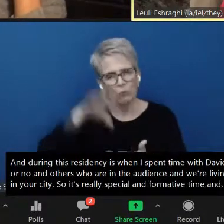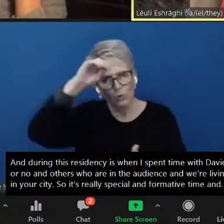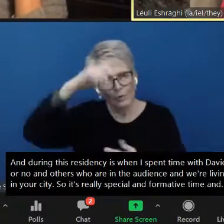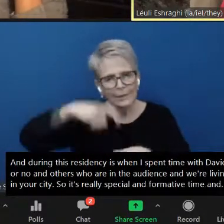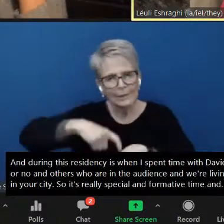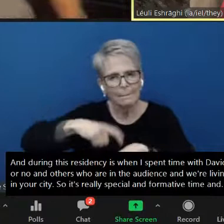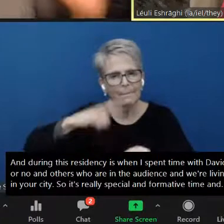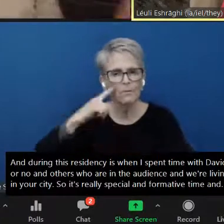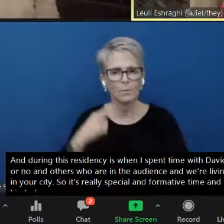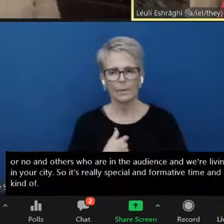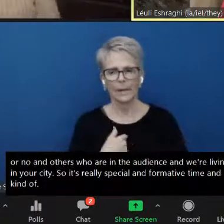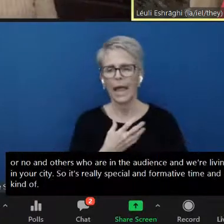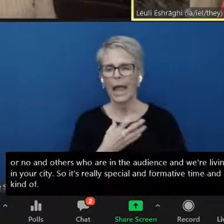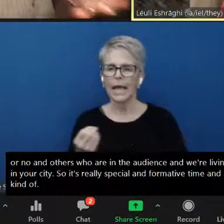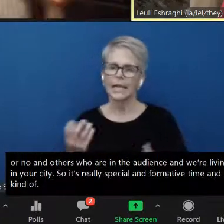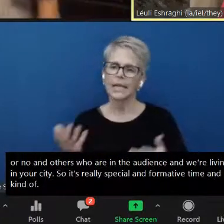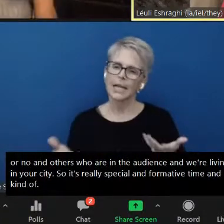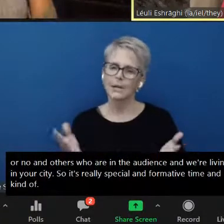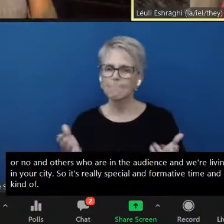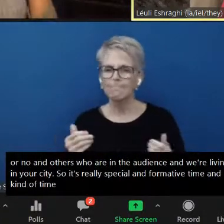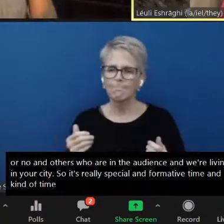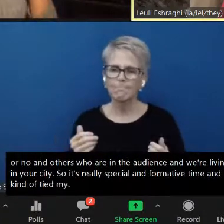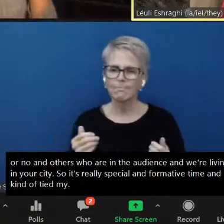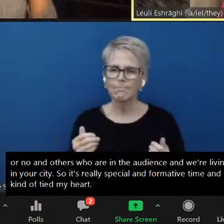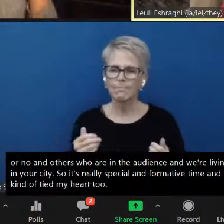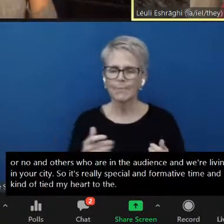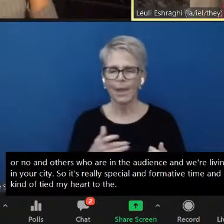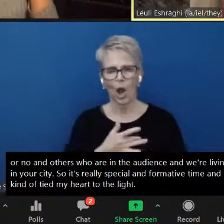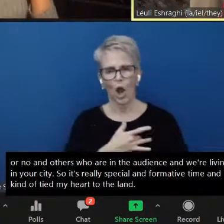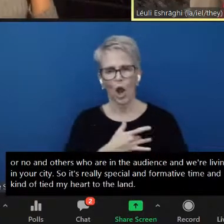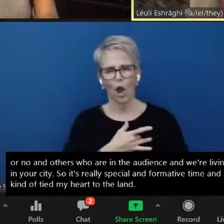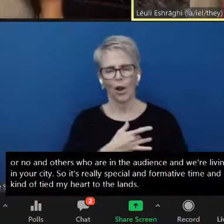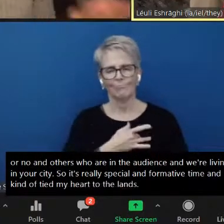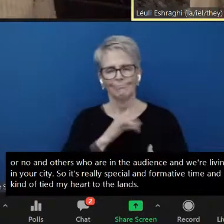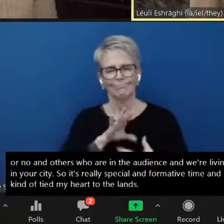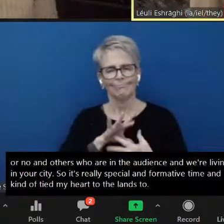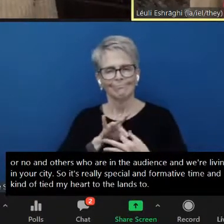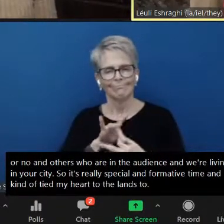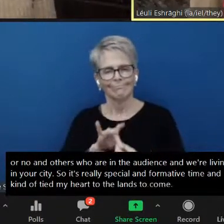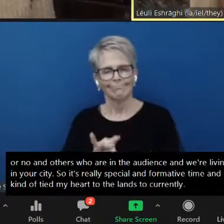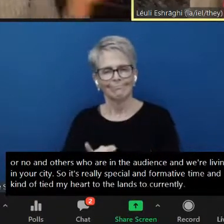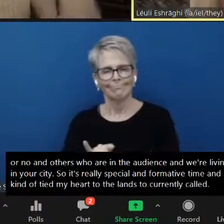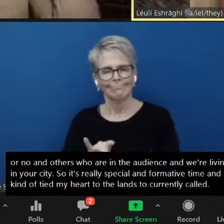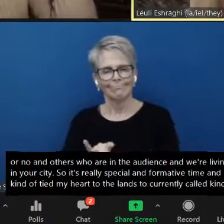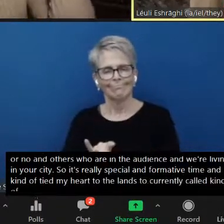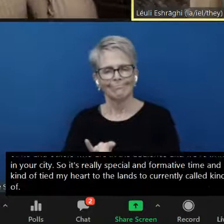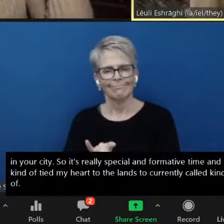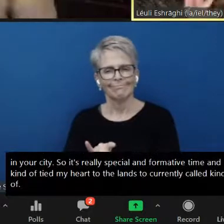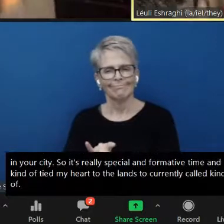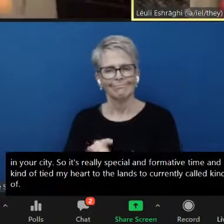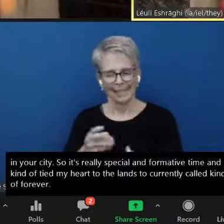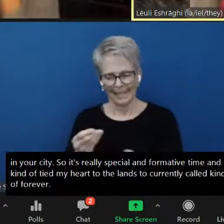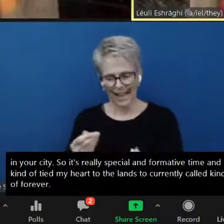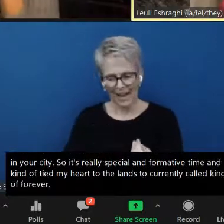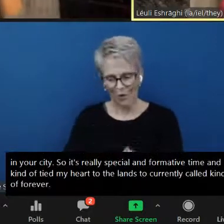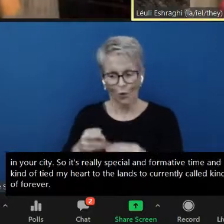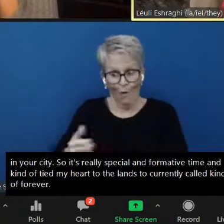and kind of tied my heart to the lands, to currently called Canada,